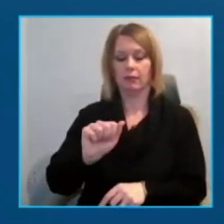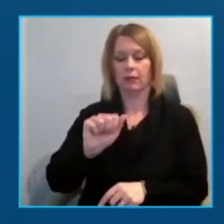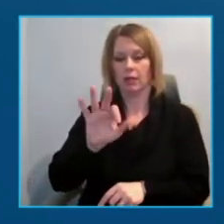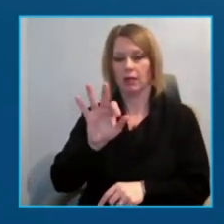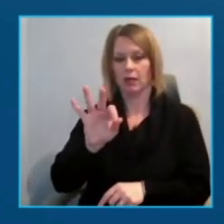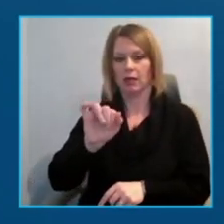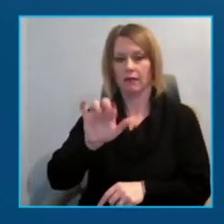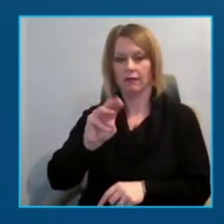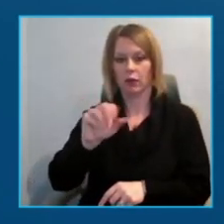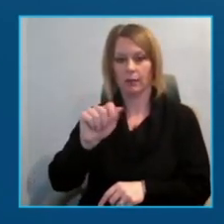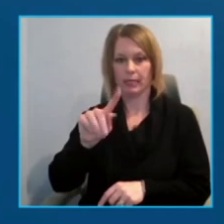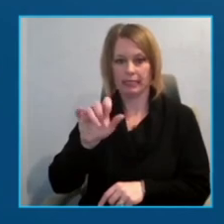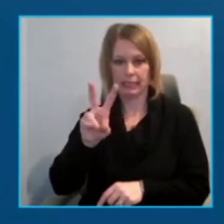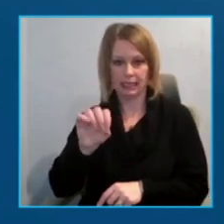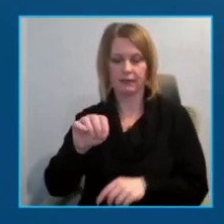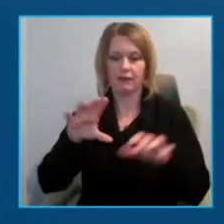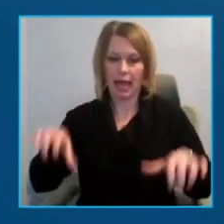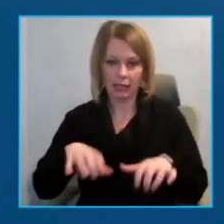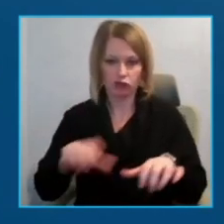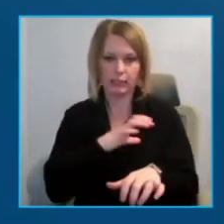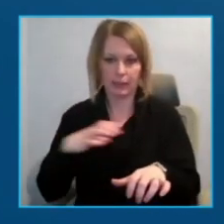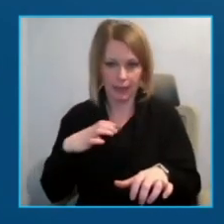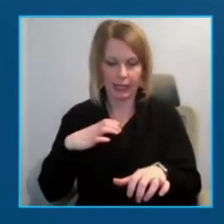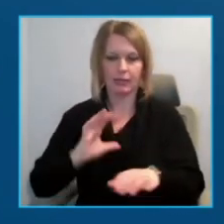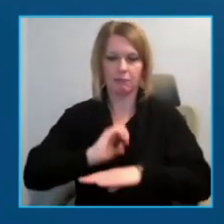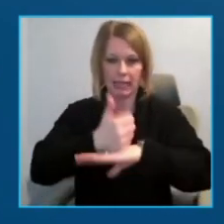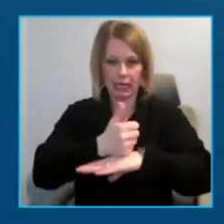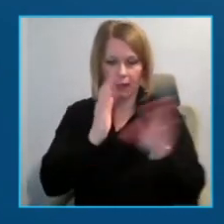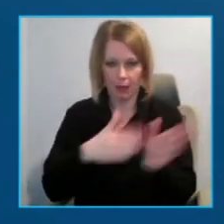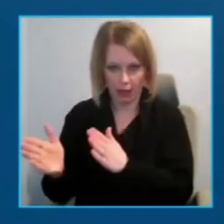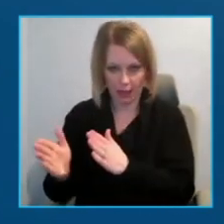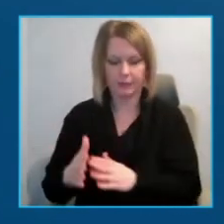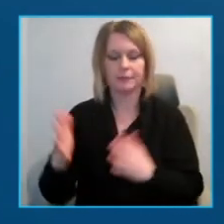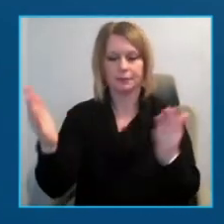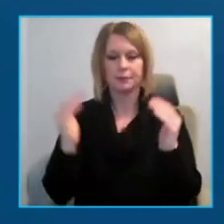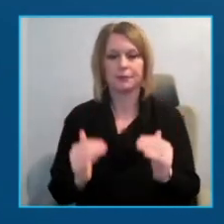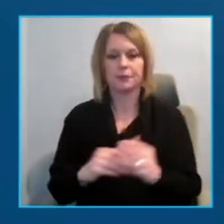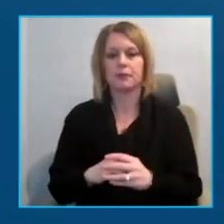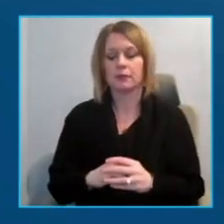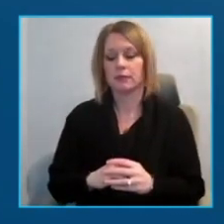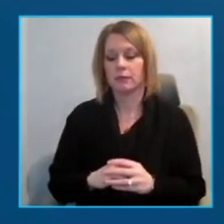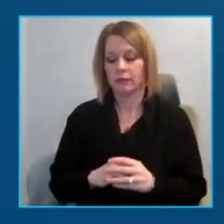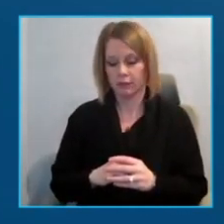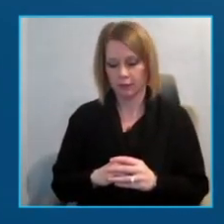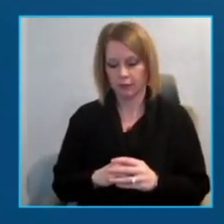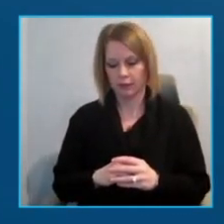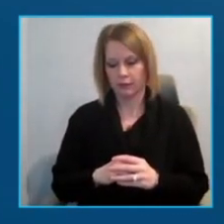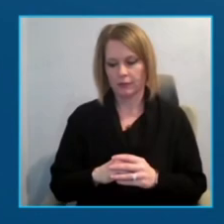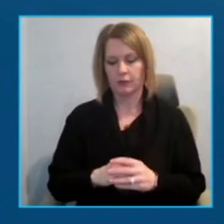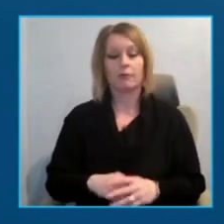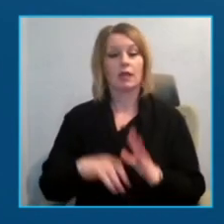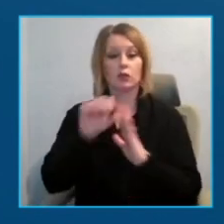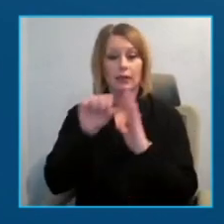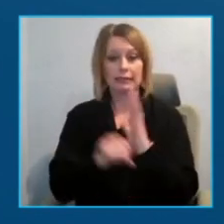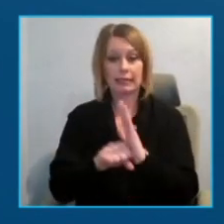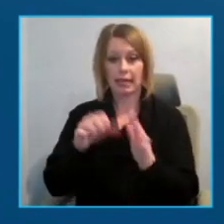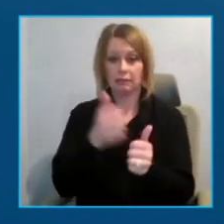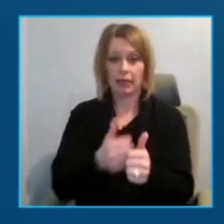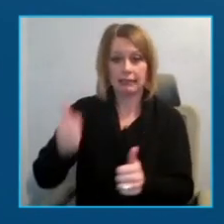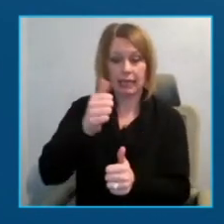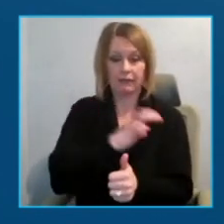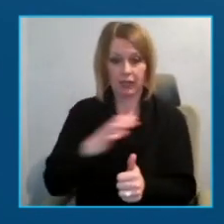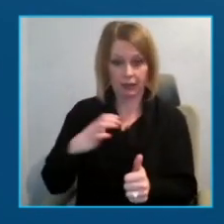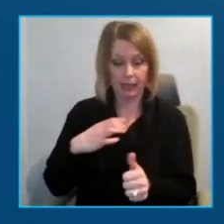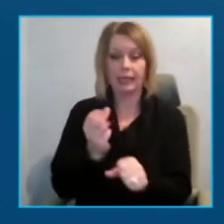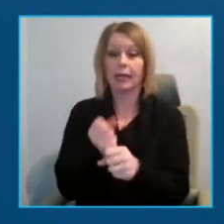diversity outreach plan, providing for at-large positions on the state executive committee to ensure the